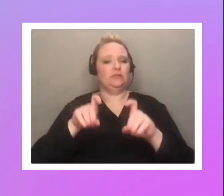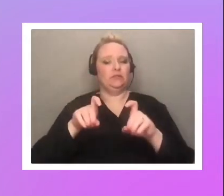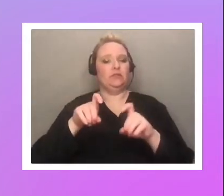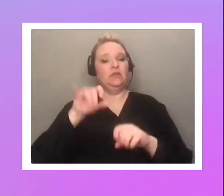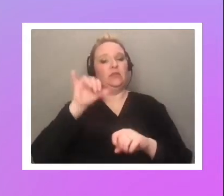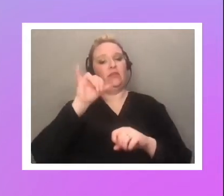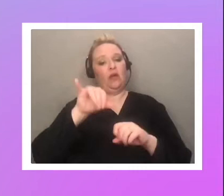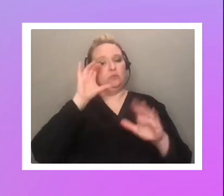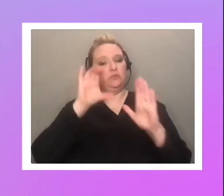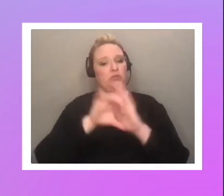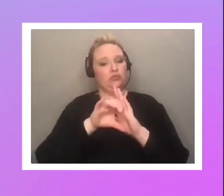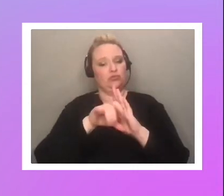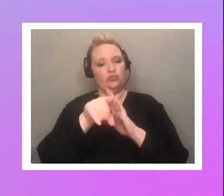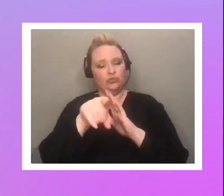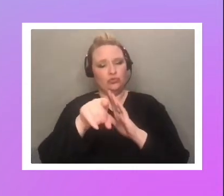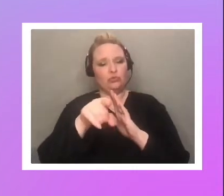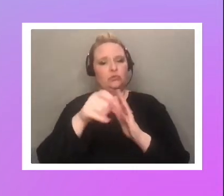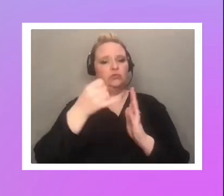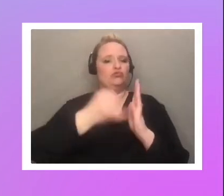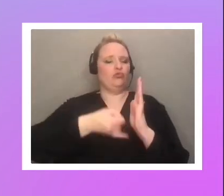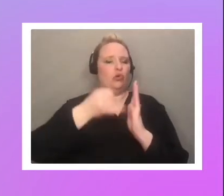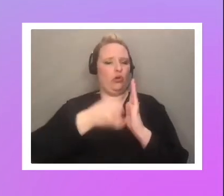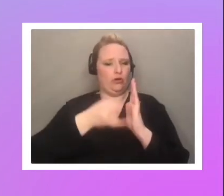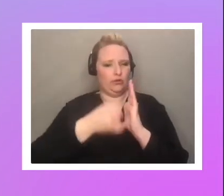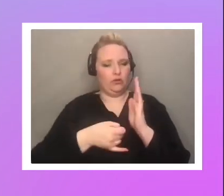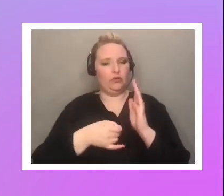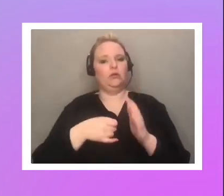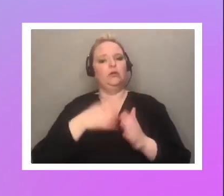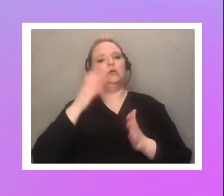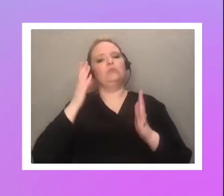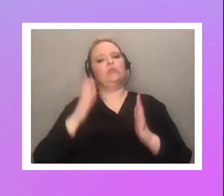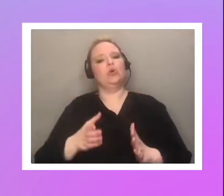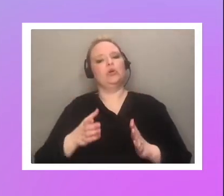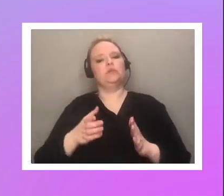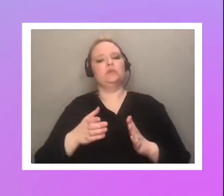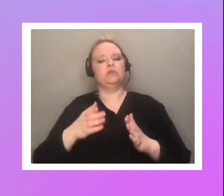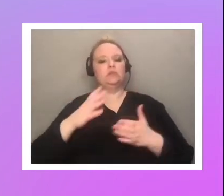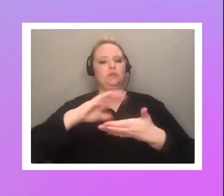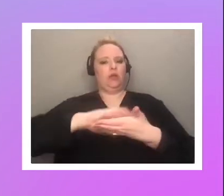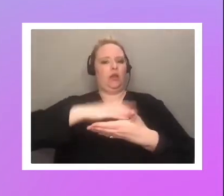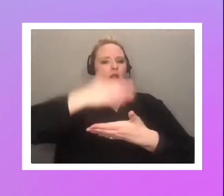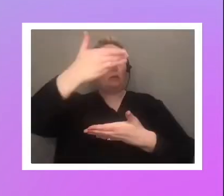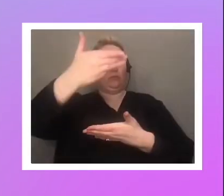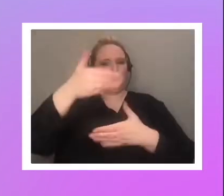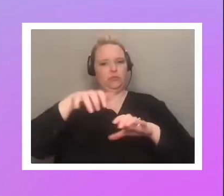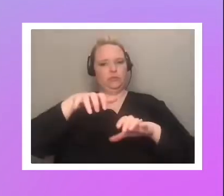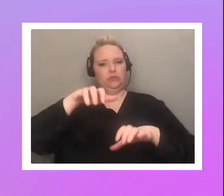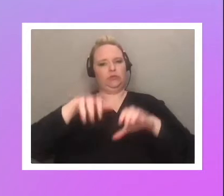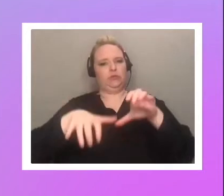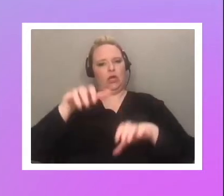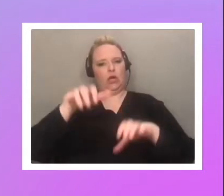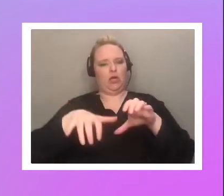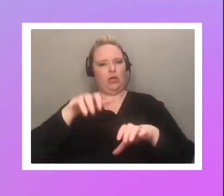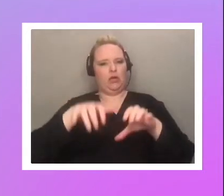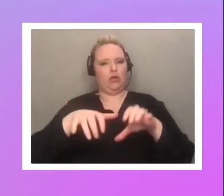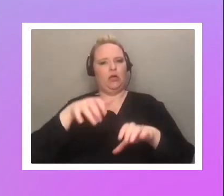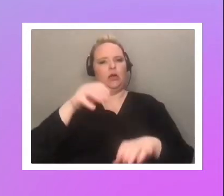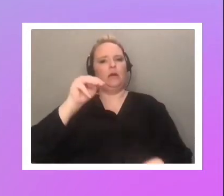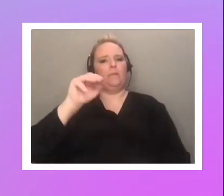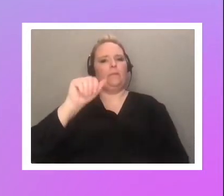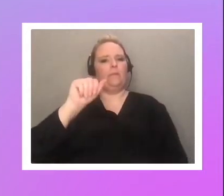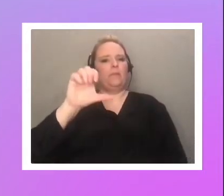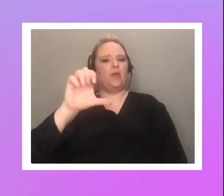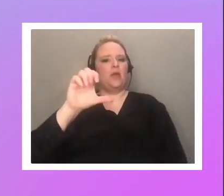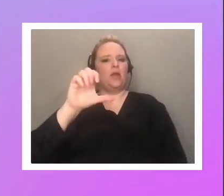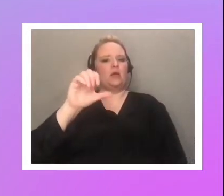image is just an illustration of someone typing on clearly what is a MacBook Pro, but